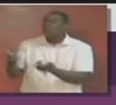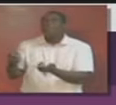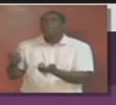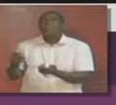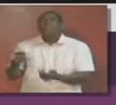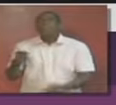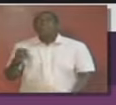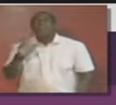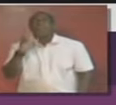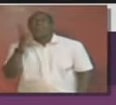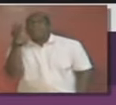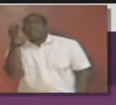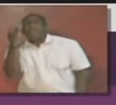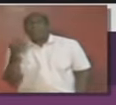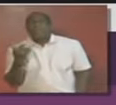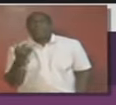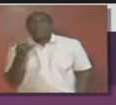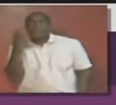that